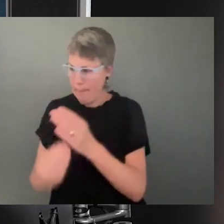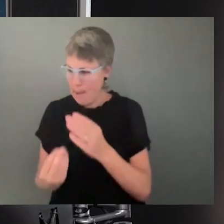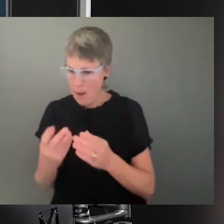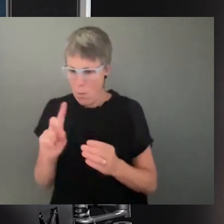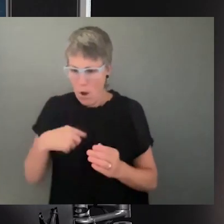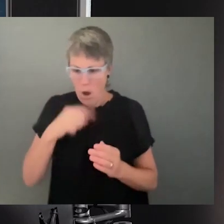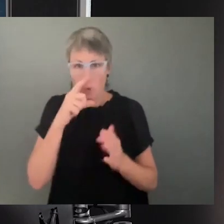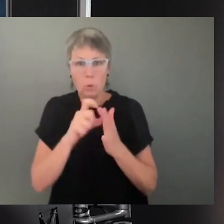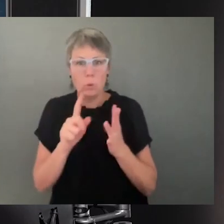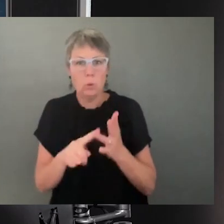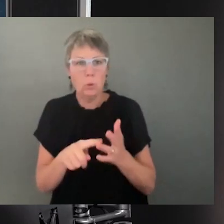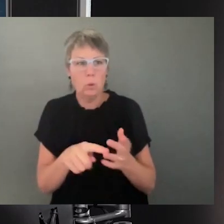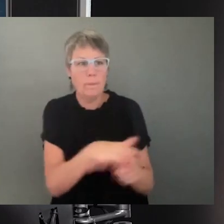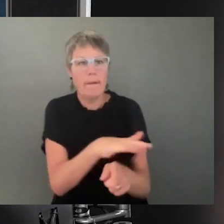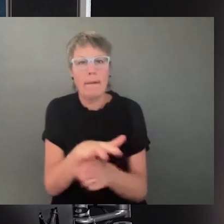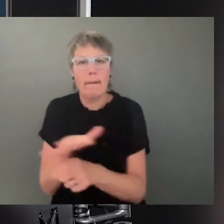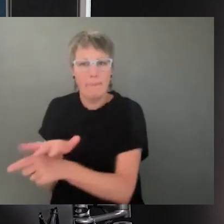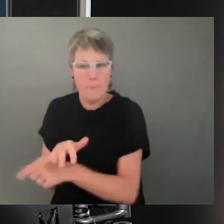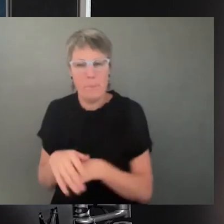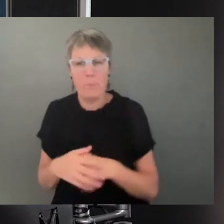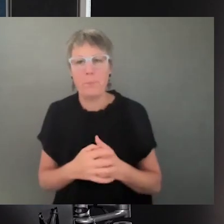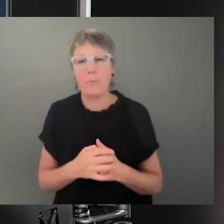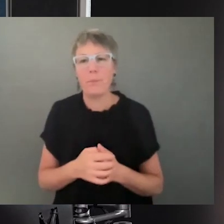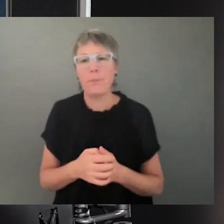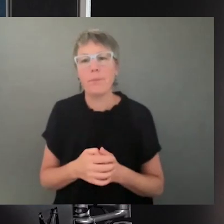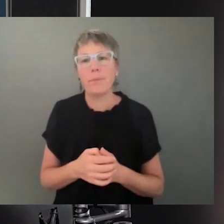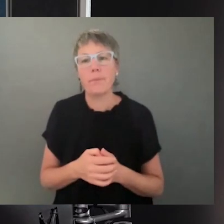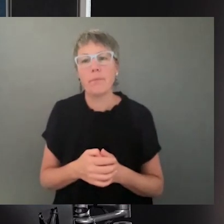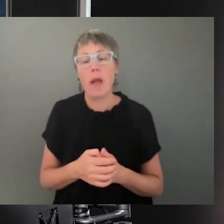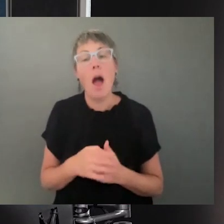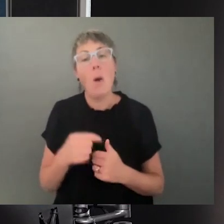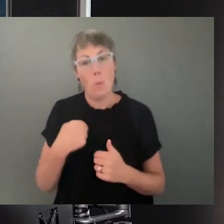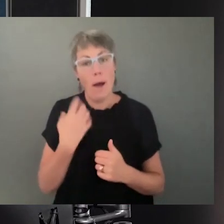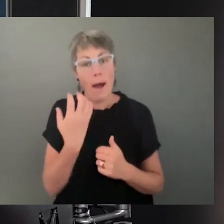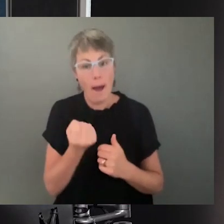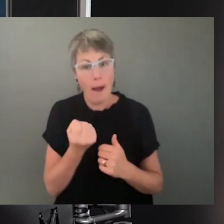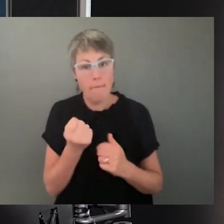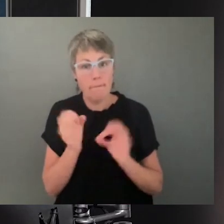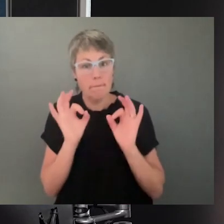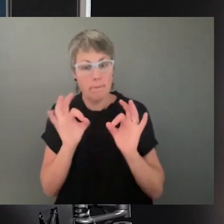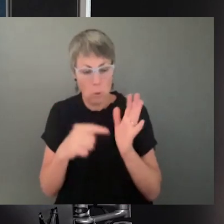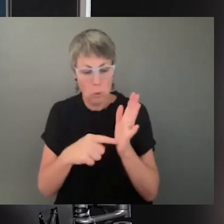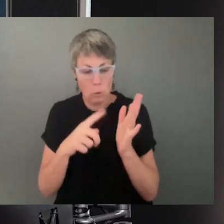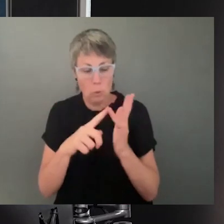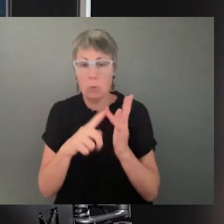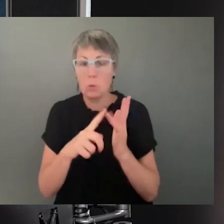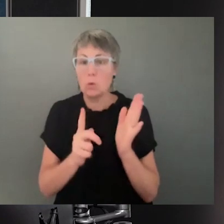any gaps we might have or challenges we might experience in emergency situations. Now, for people with disability, we have some